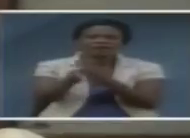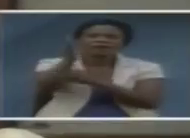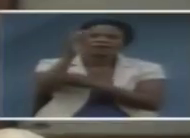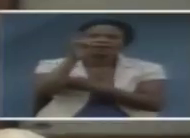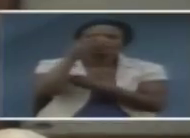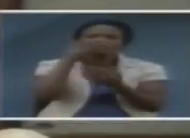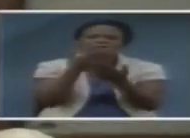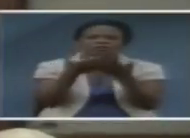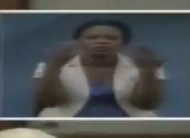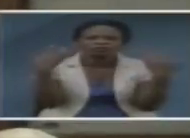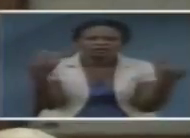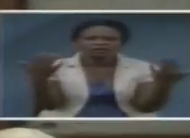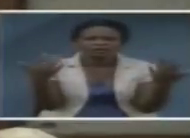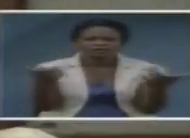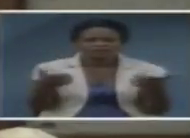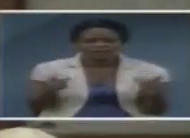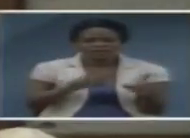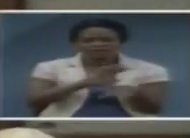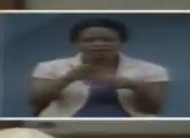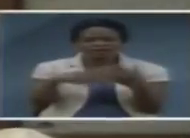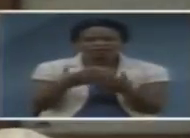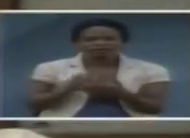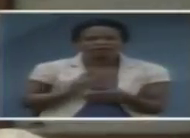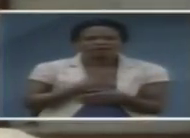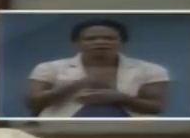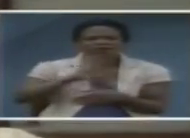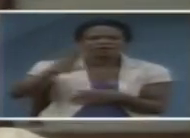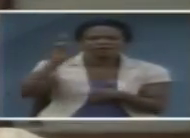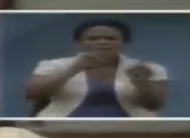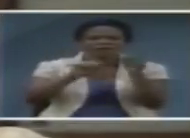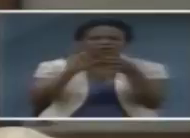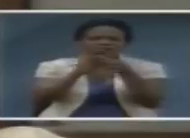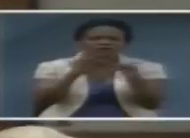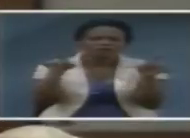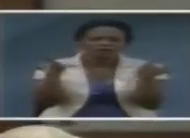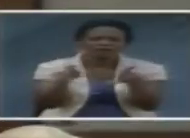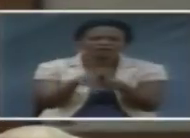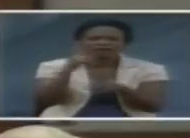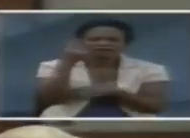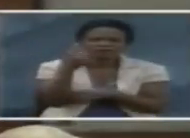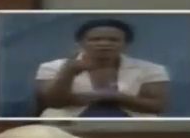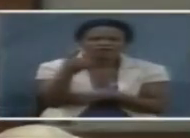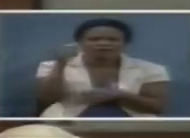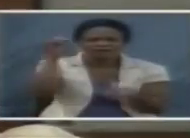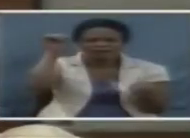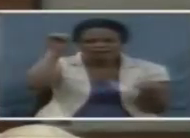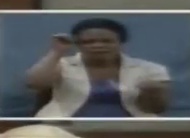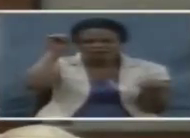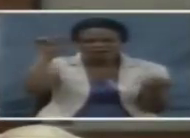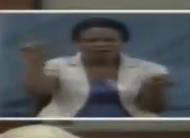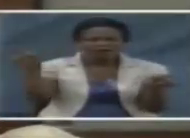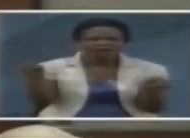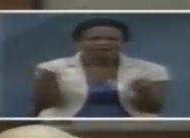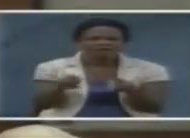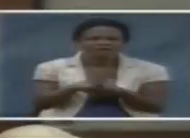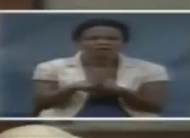place by God's good hand. Let us all our people join as one.